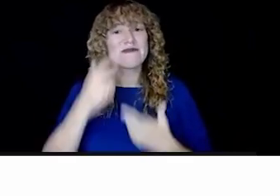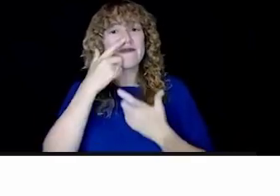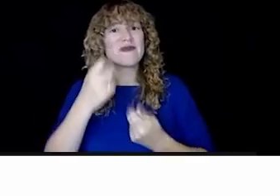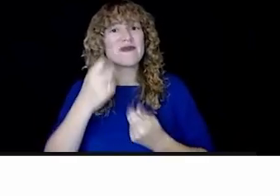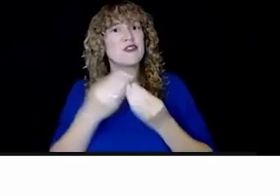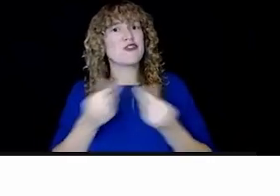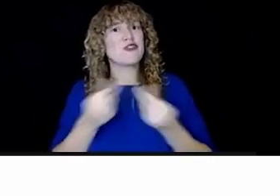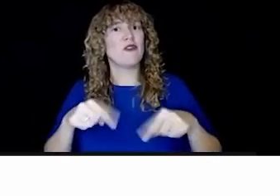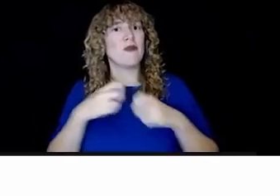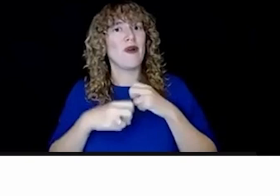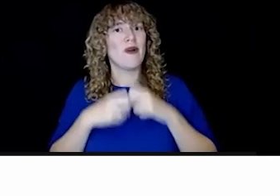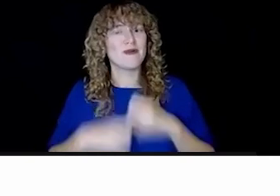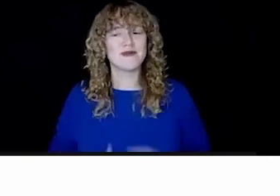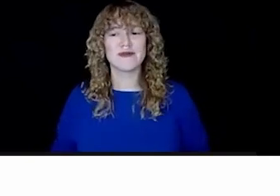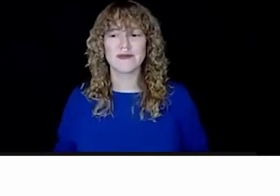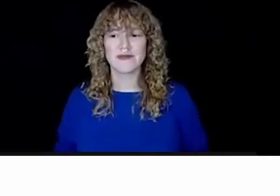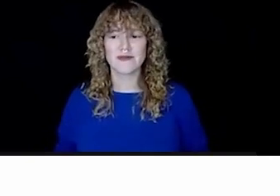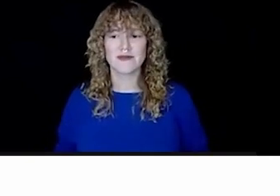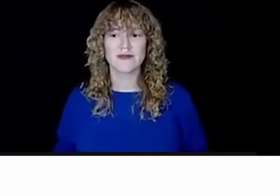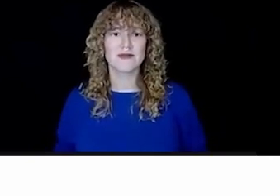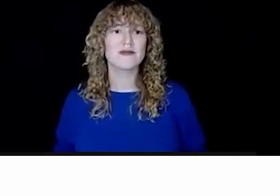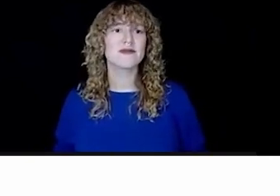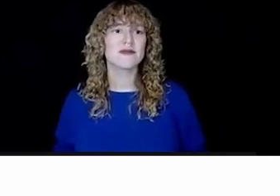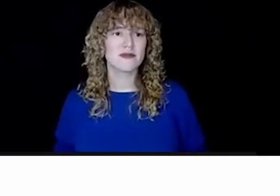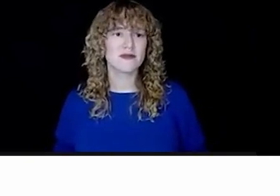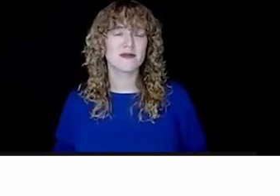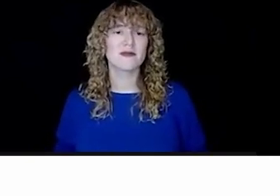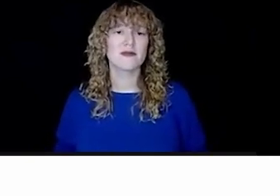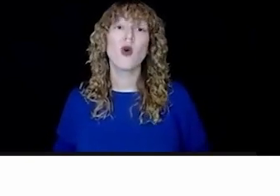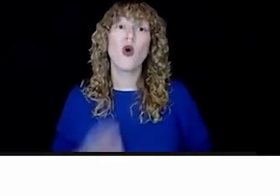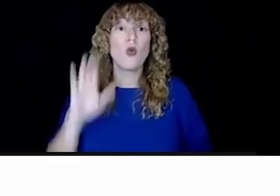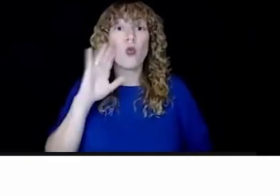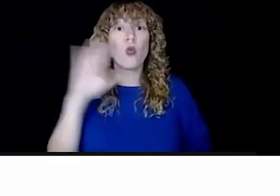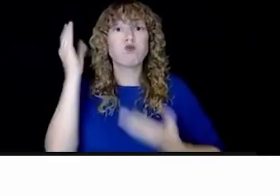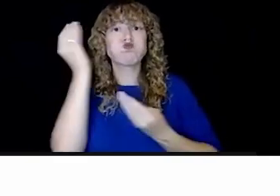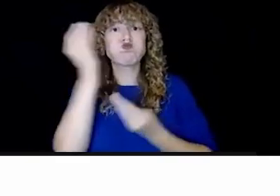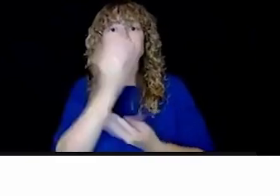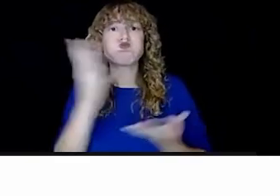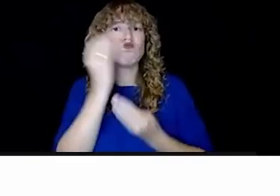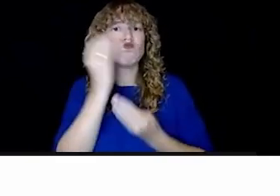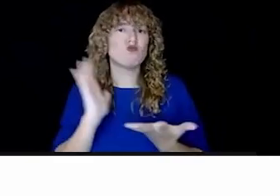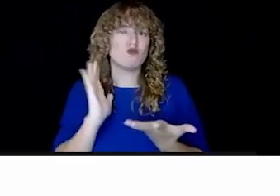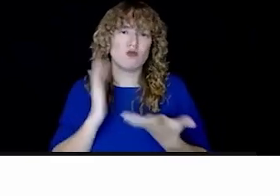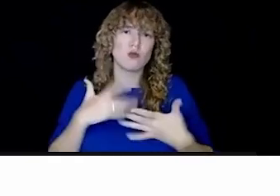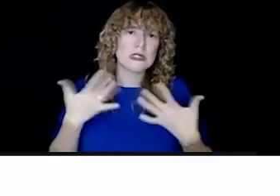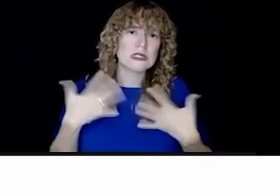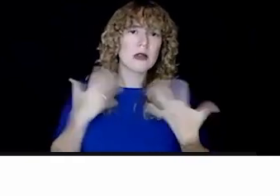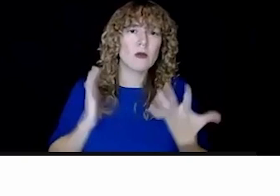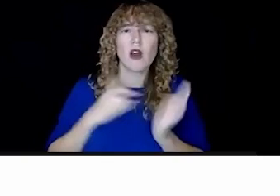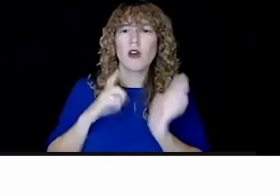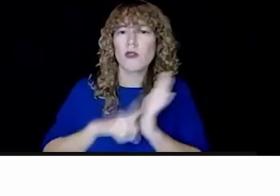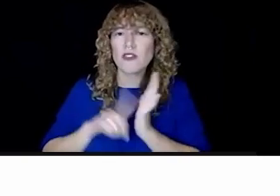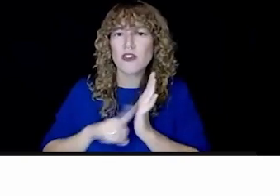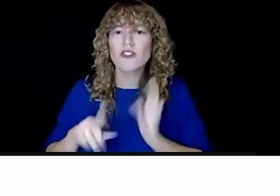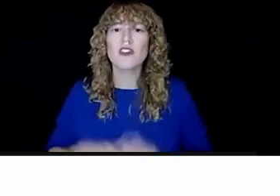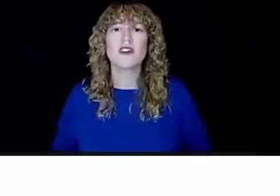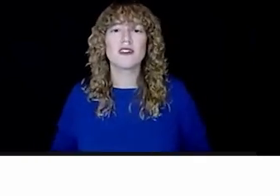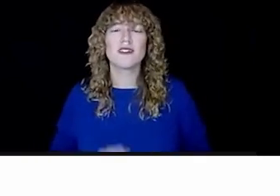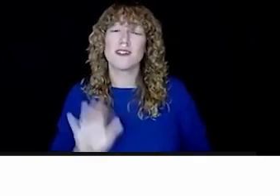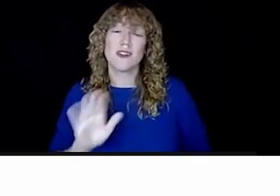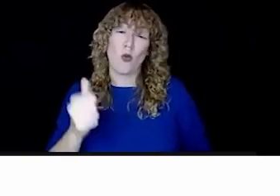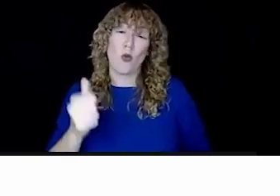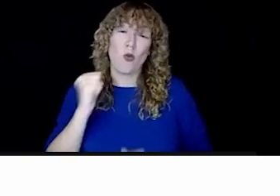So we will continue to keep you updated on our research. I promise we don't send that many